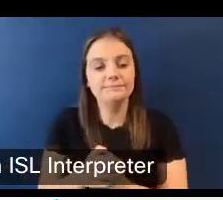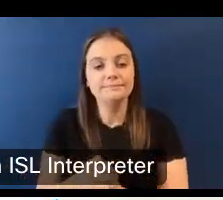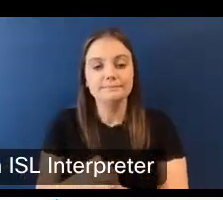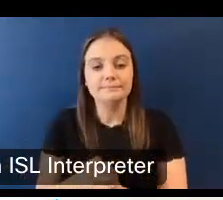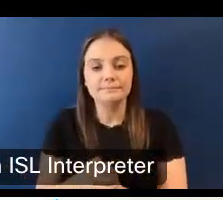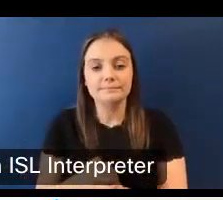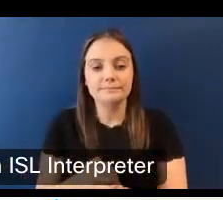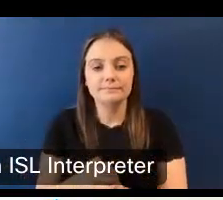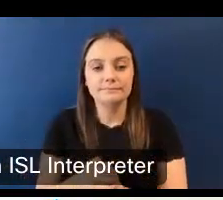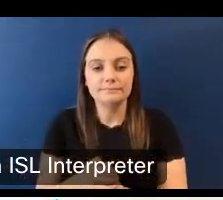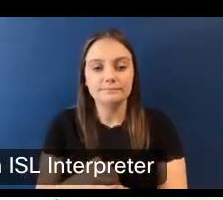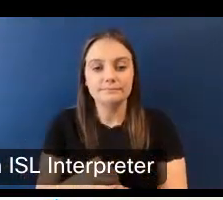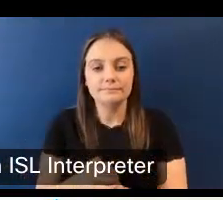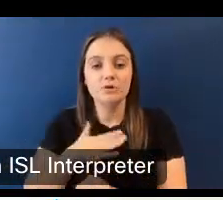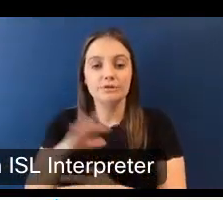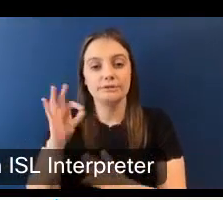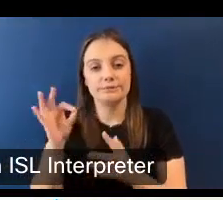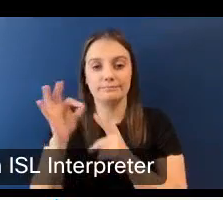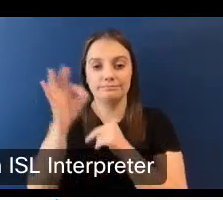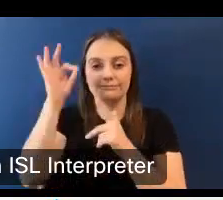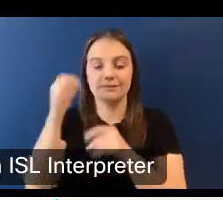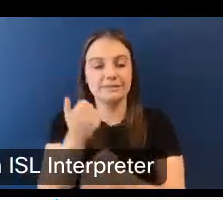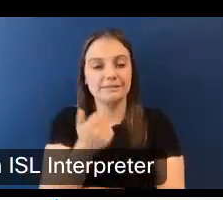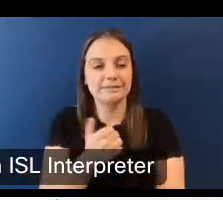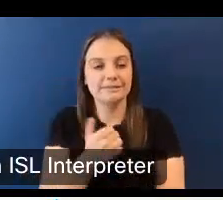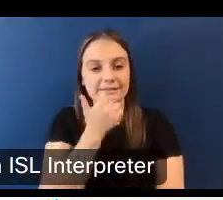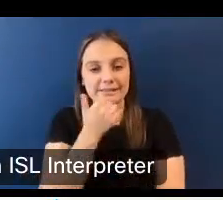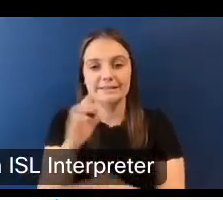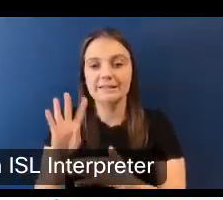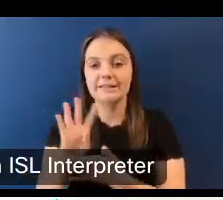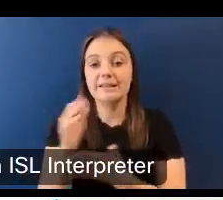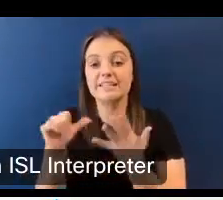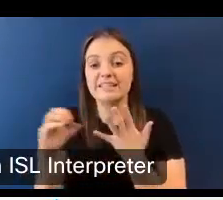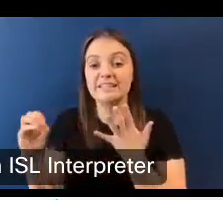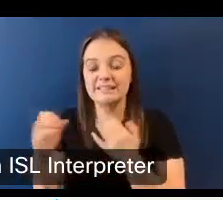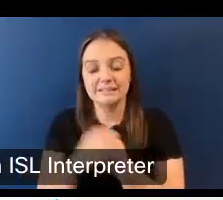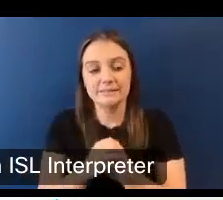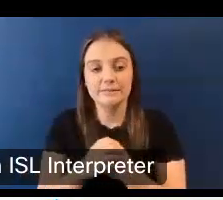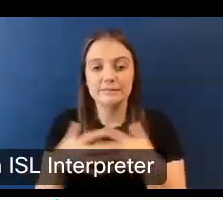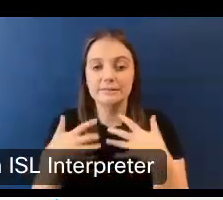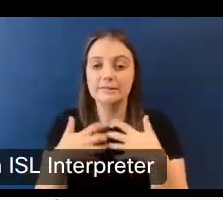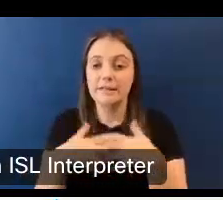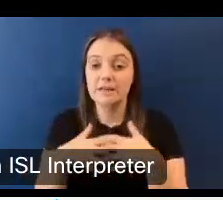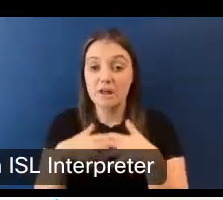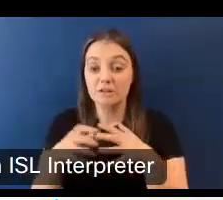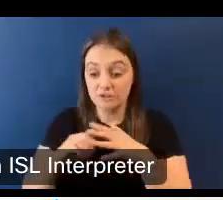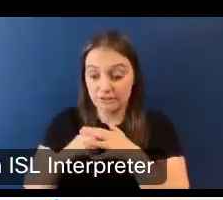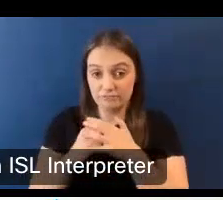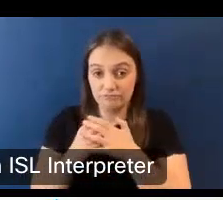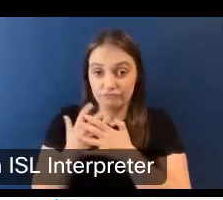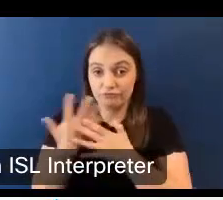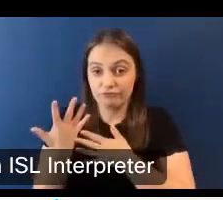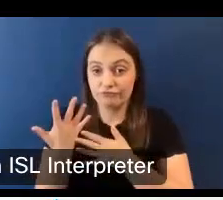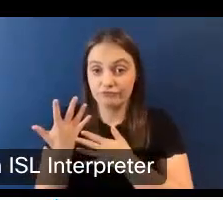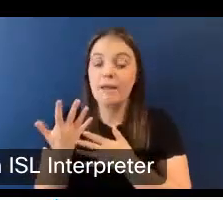kind of just pin a date, it's around the 1960s. It's when kind of technology started to be more